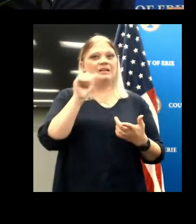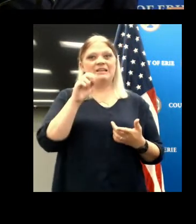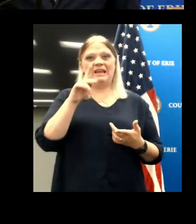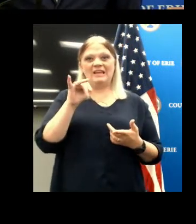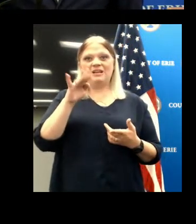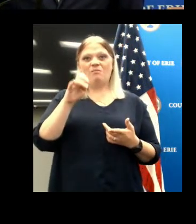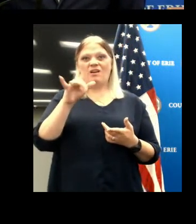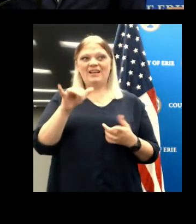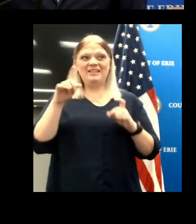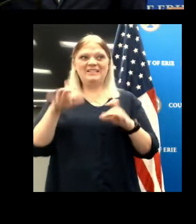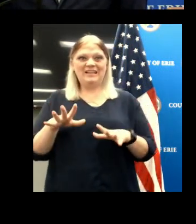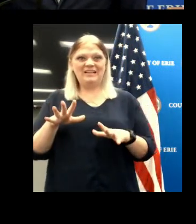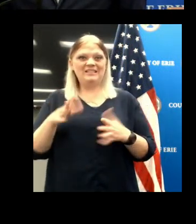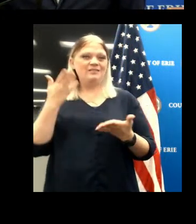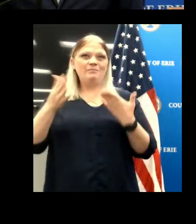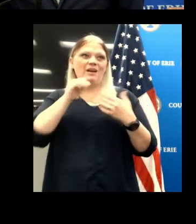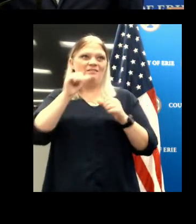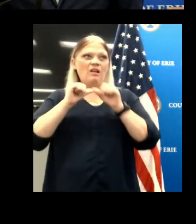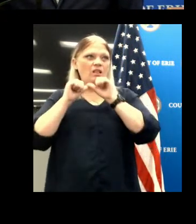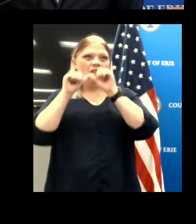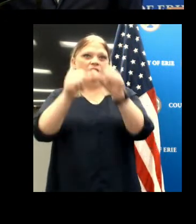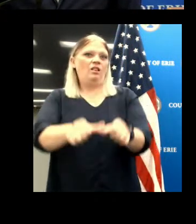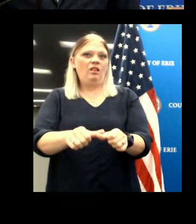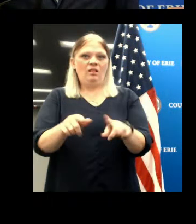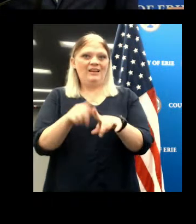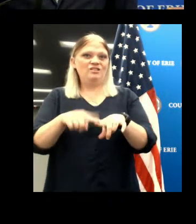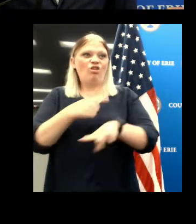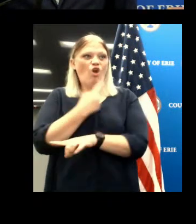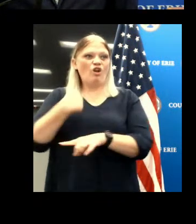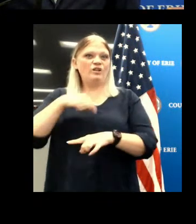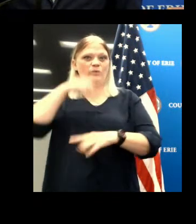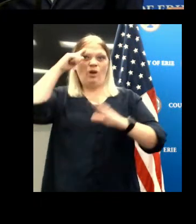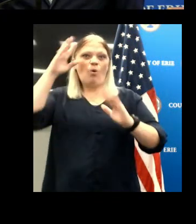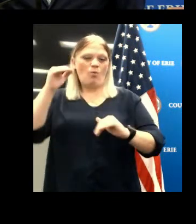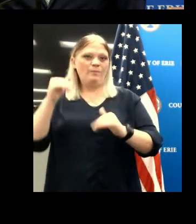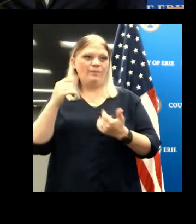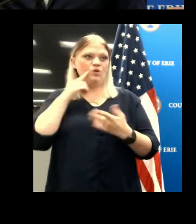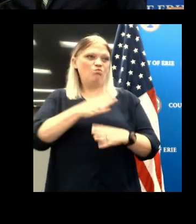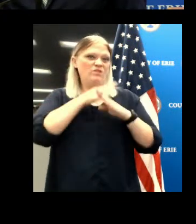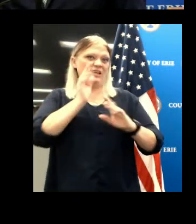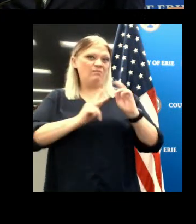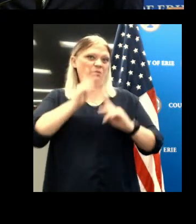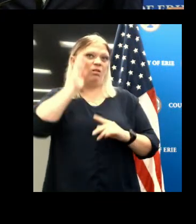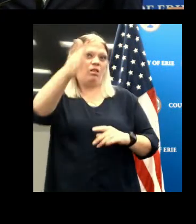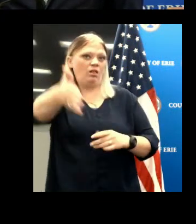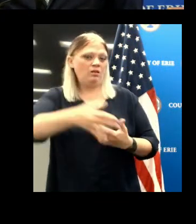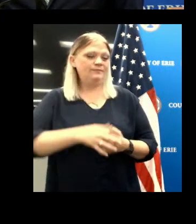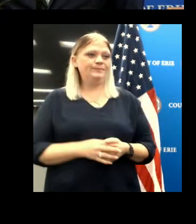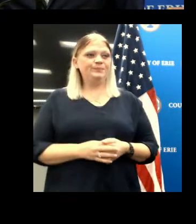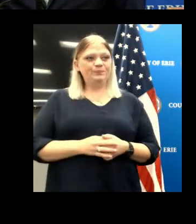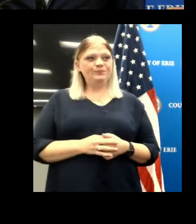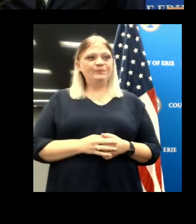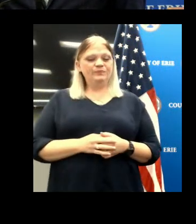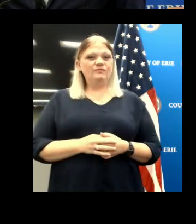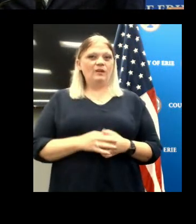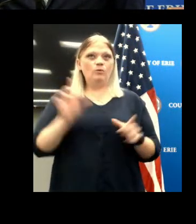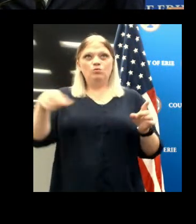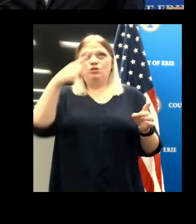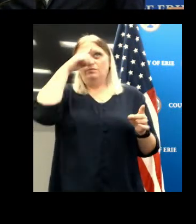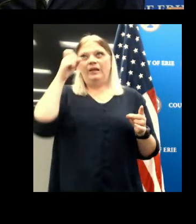tests or the antibodies may not last as long as what we would hope they would to protect people in the future. So just